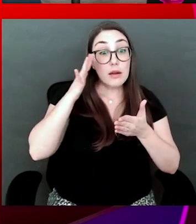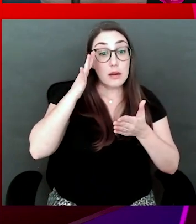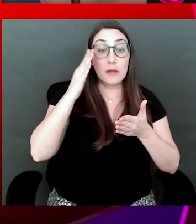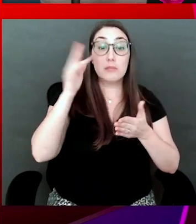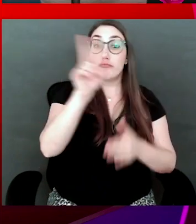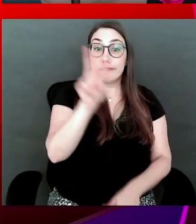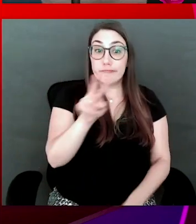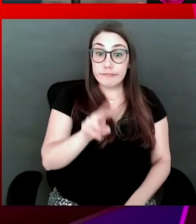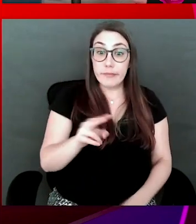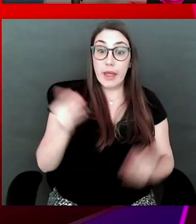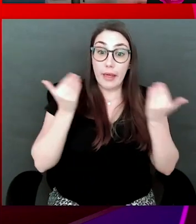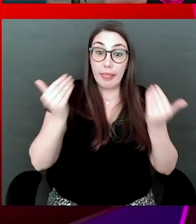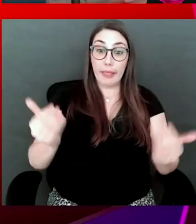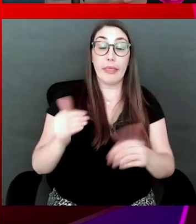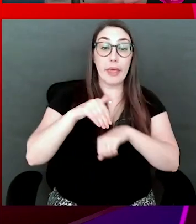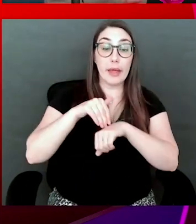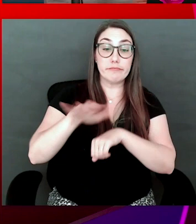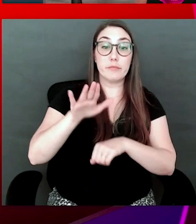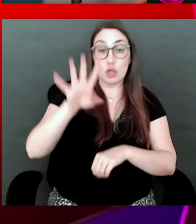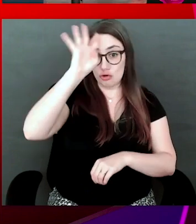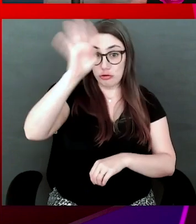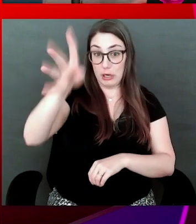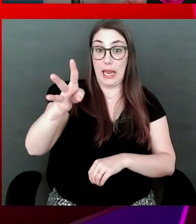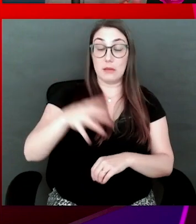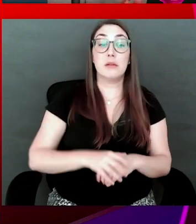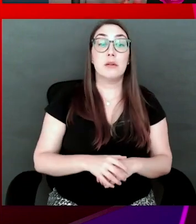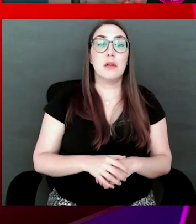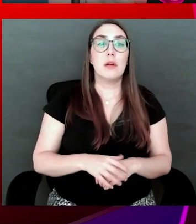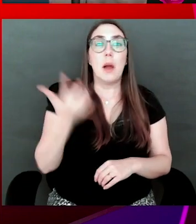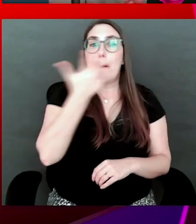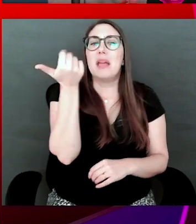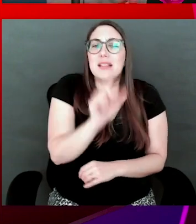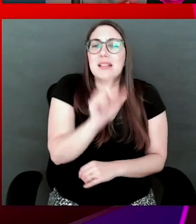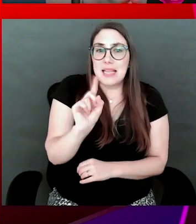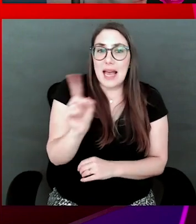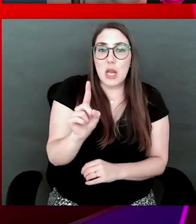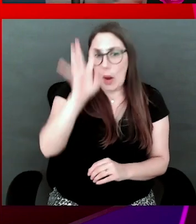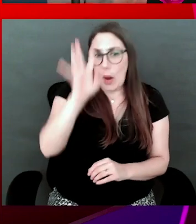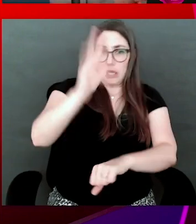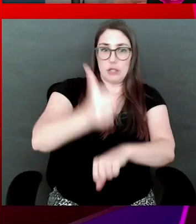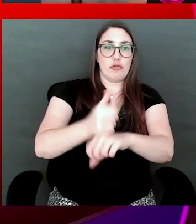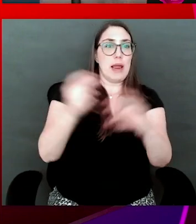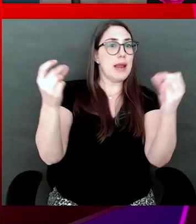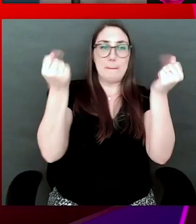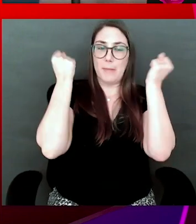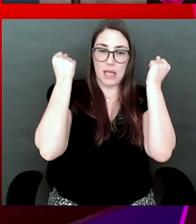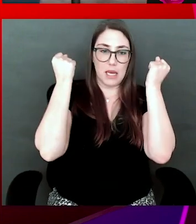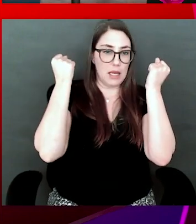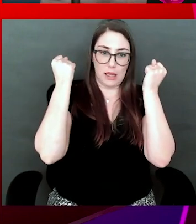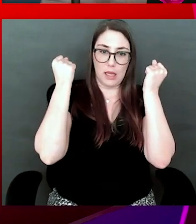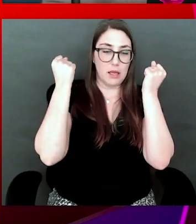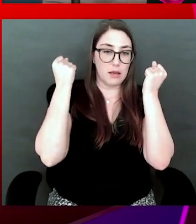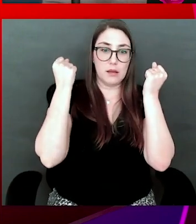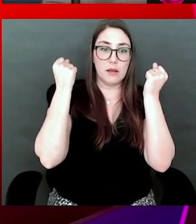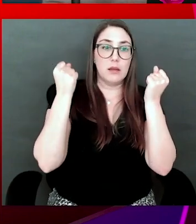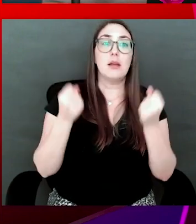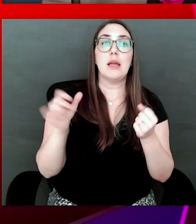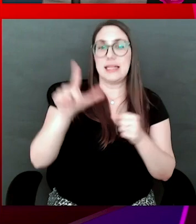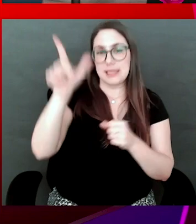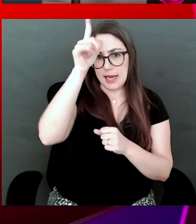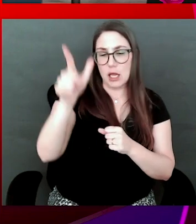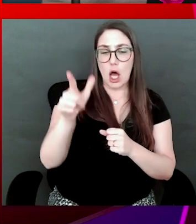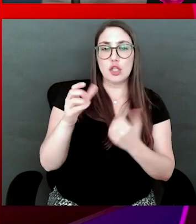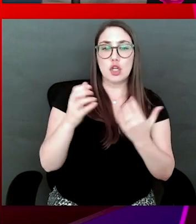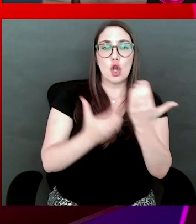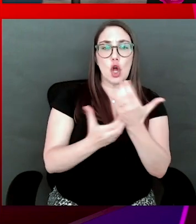fleet. So because this is an anywhere fleet, it just gets created immediately because nothing is deployed. It's just like a logical construct.